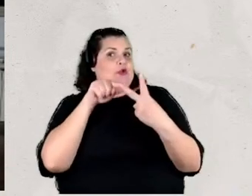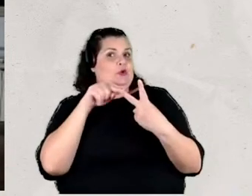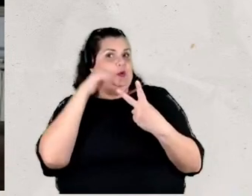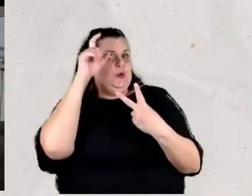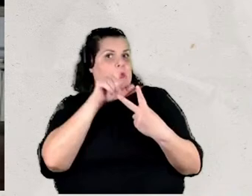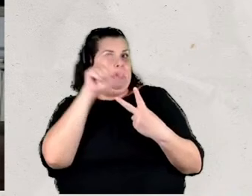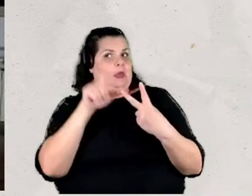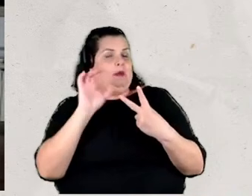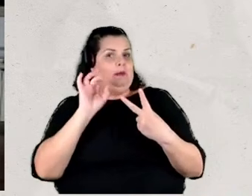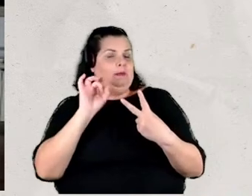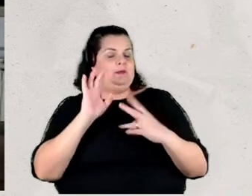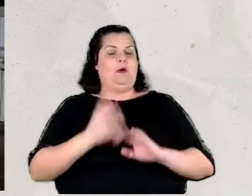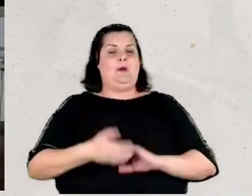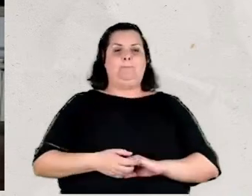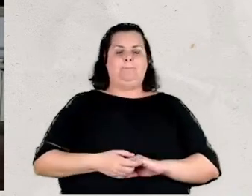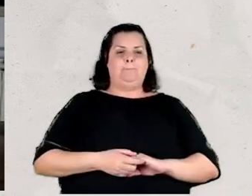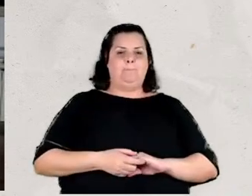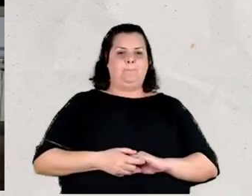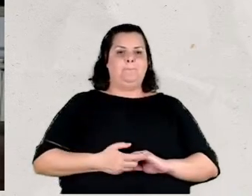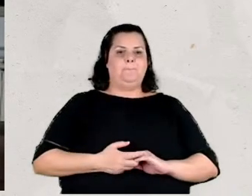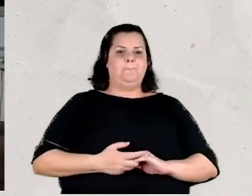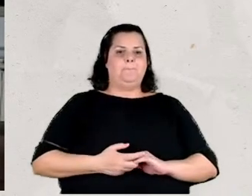So we are. Yes.